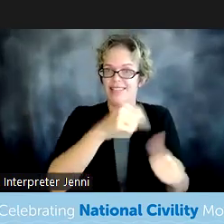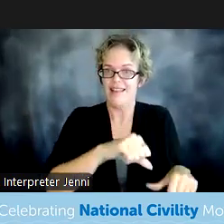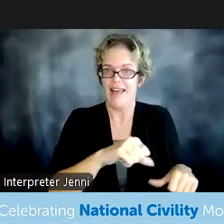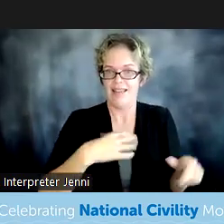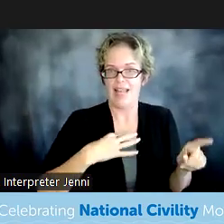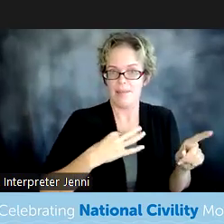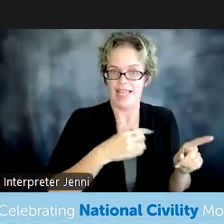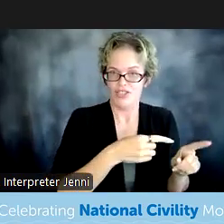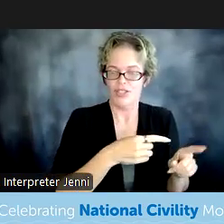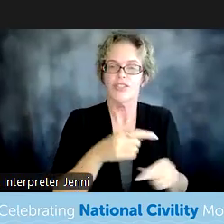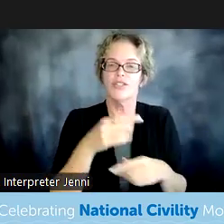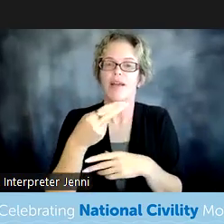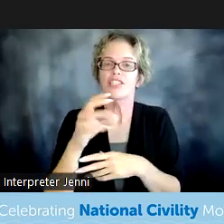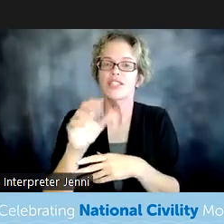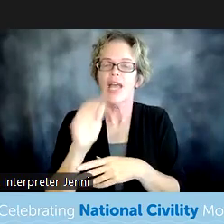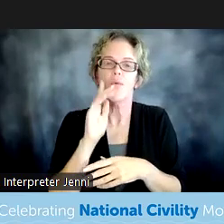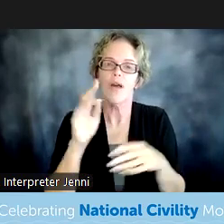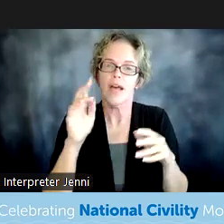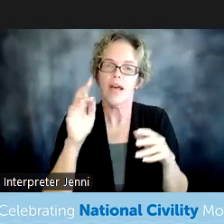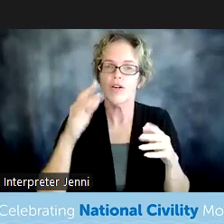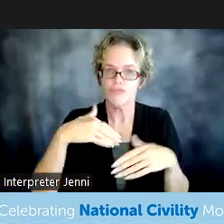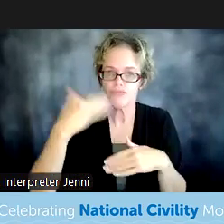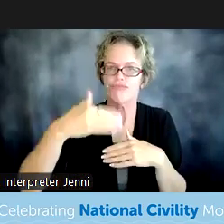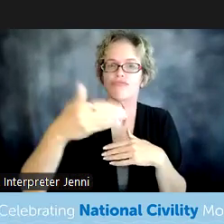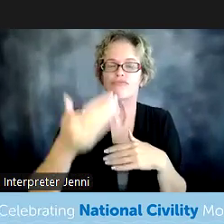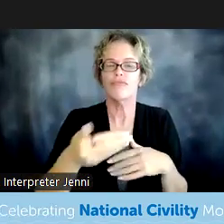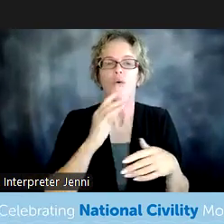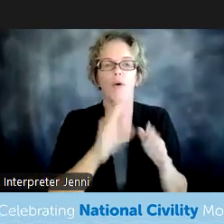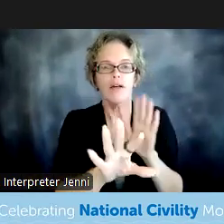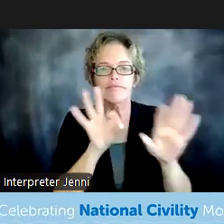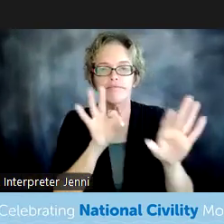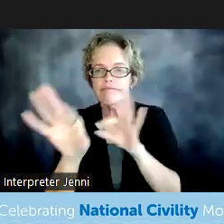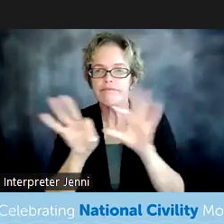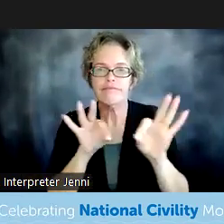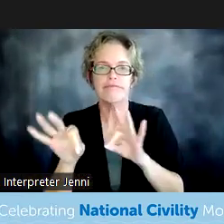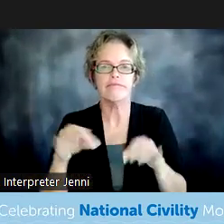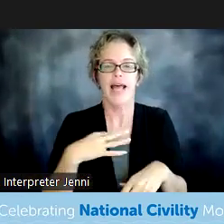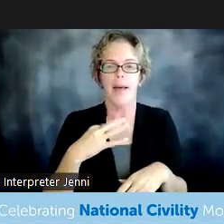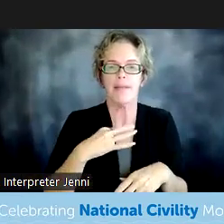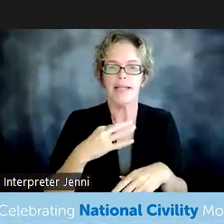is HCA will randomly select applications previously denied Apple Health